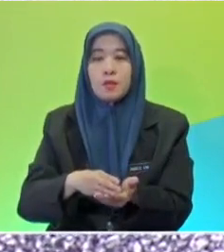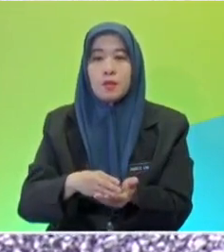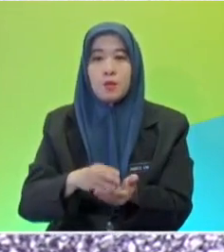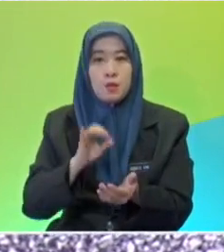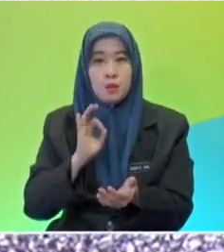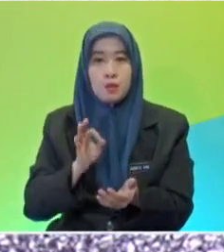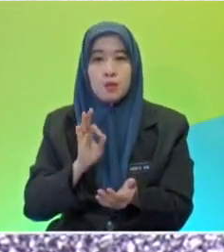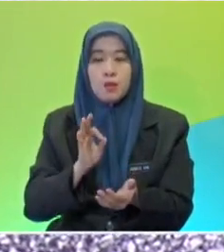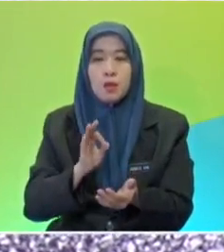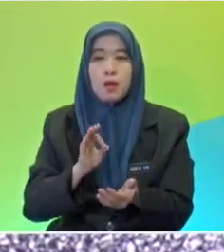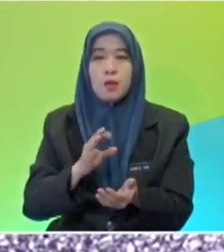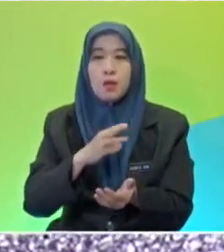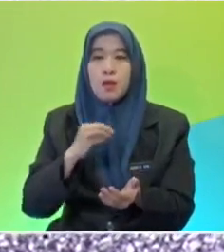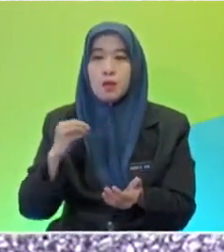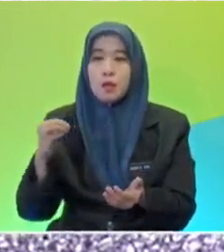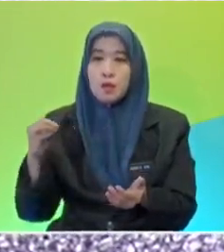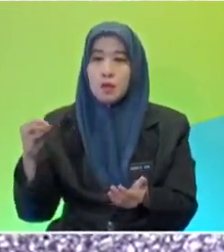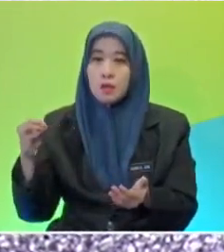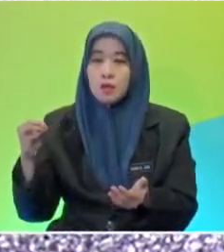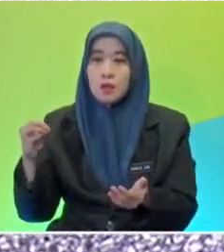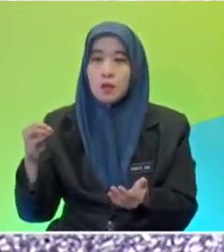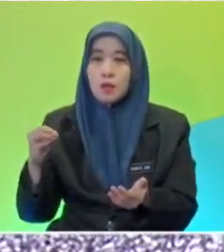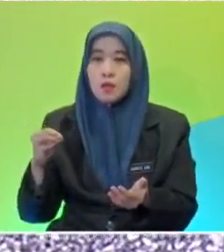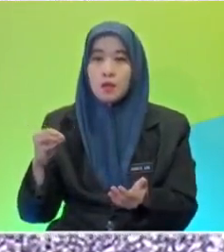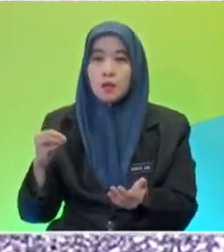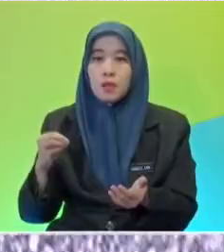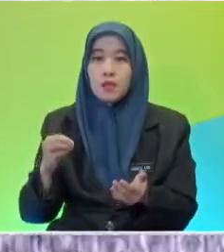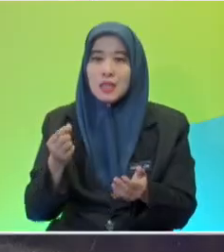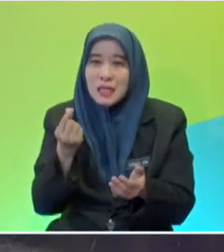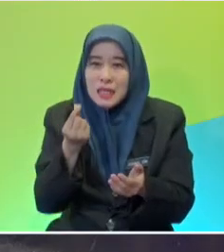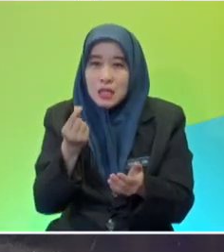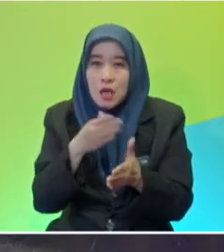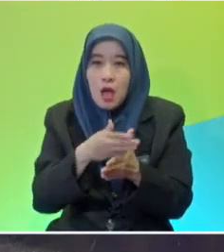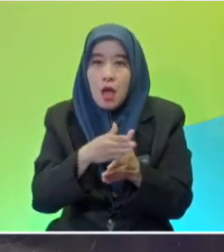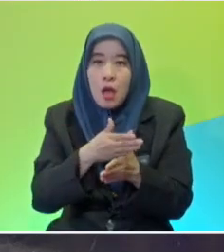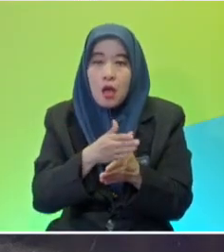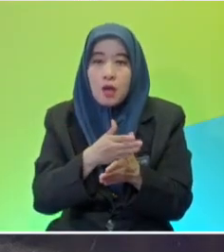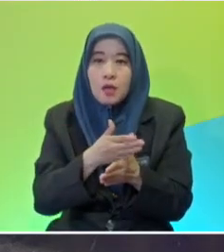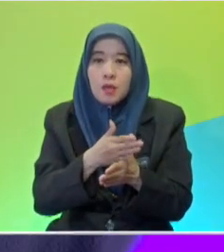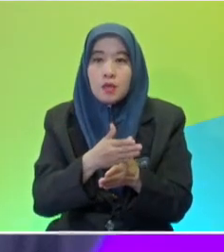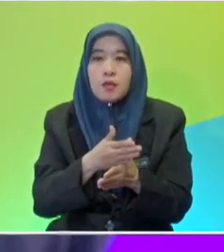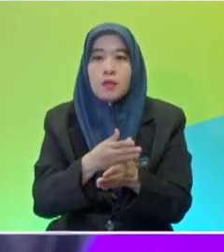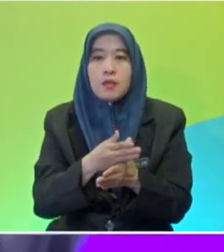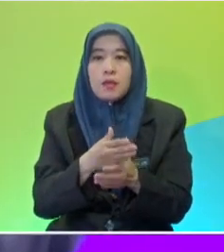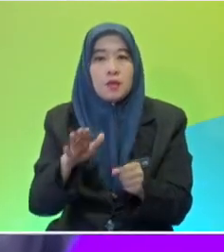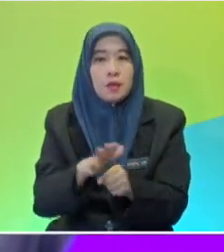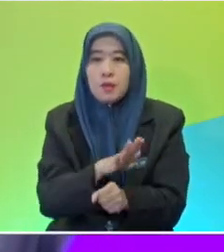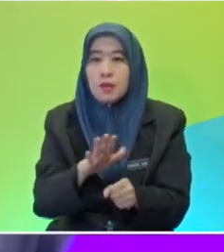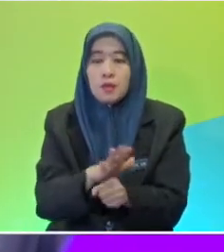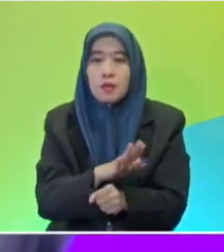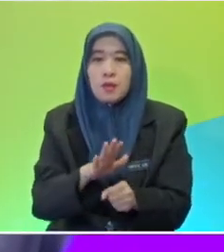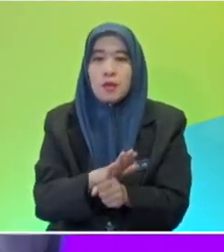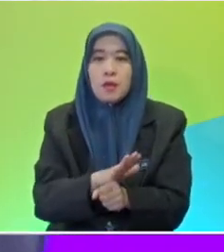Okay. And this should be about half. Right. Okay. Right. Enough. Yeah. That's enough. Okay. So what you do, you